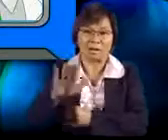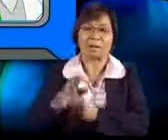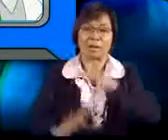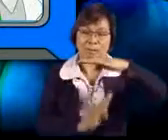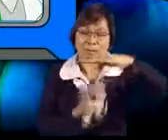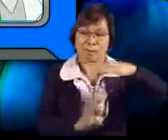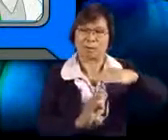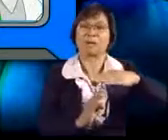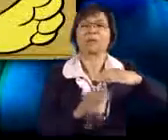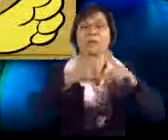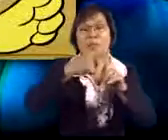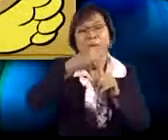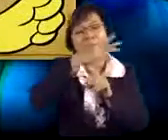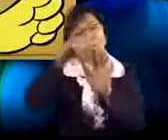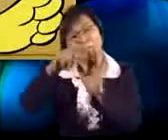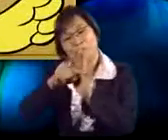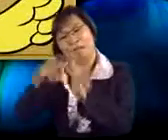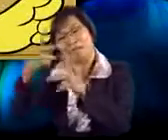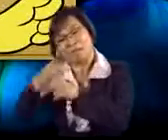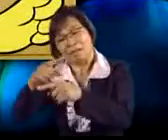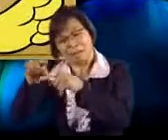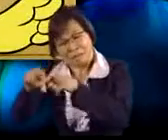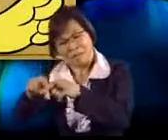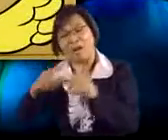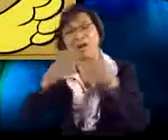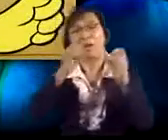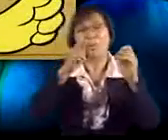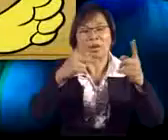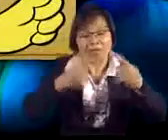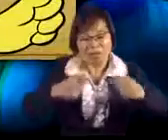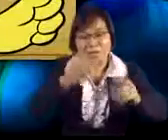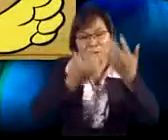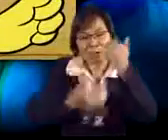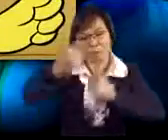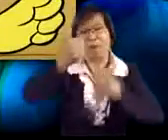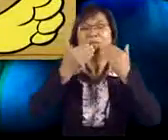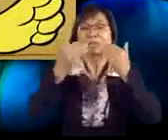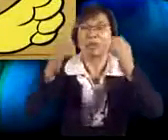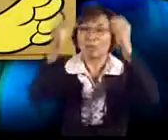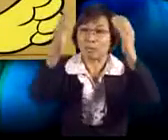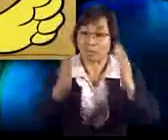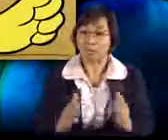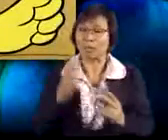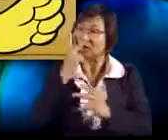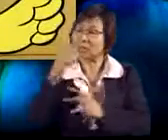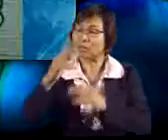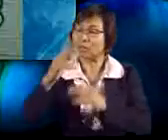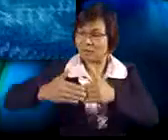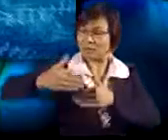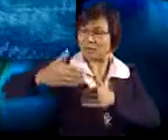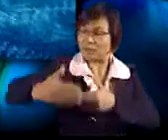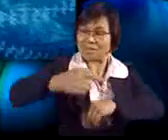basic operations. Okay, I'll try my best. Thank you, Prof. See you next